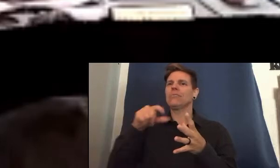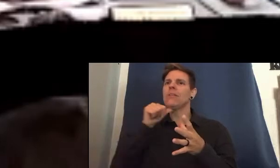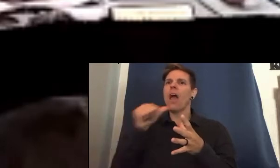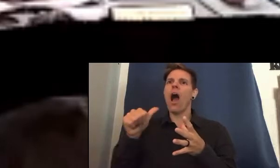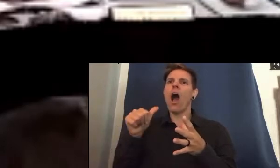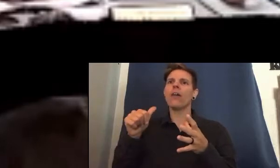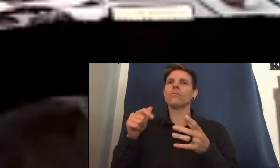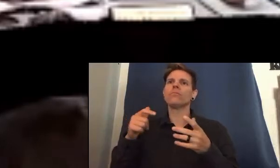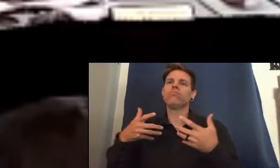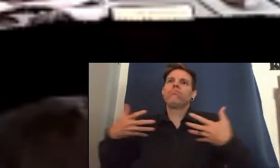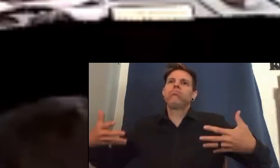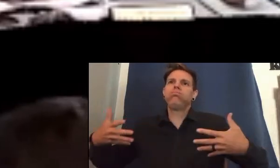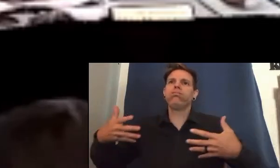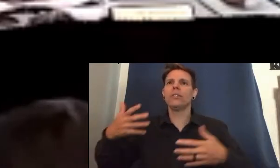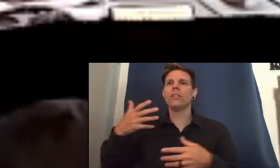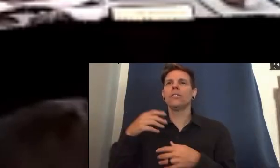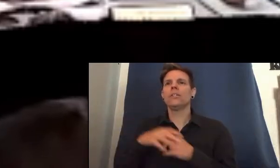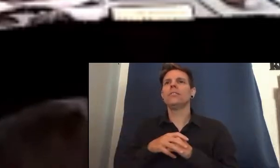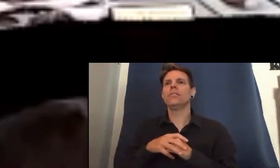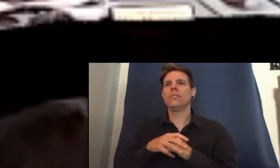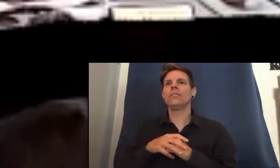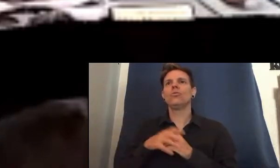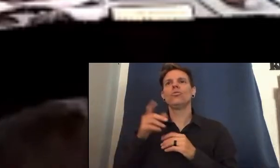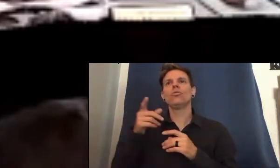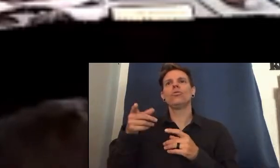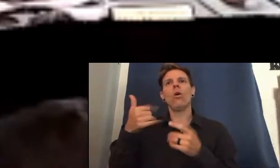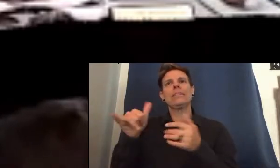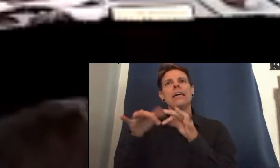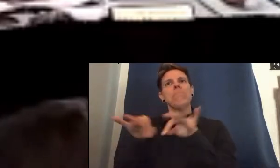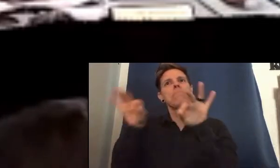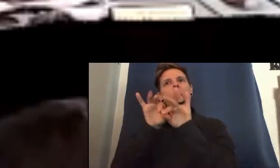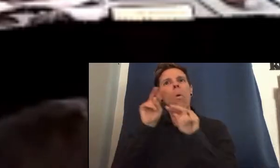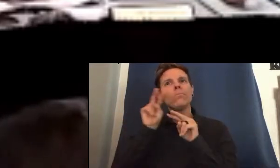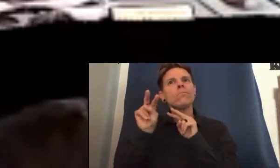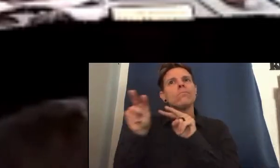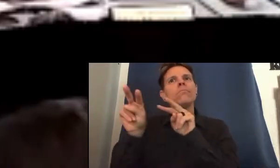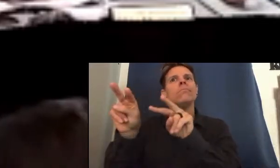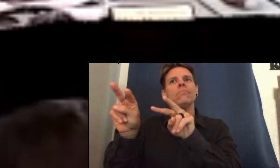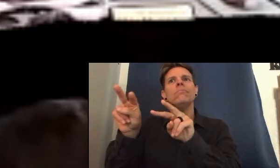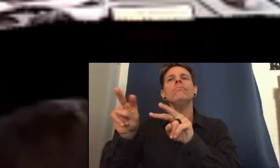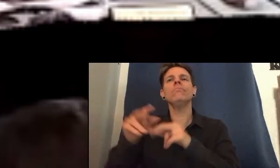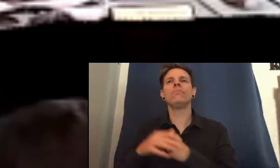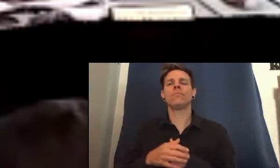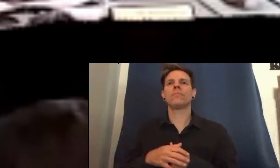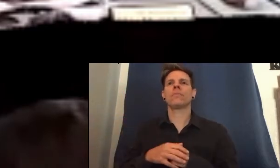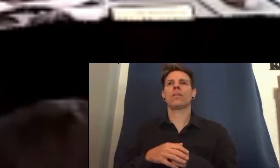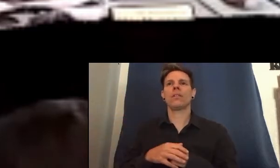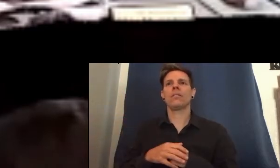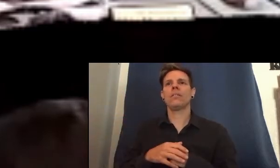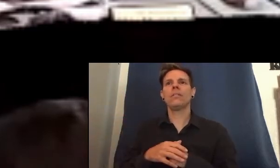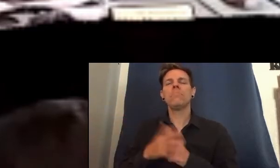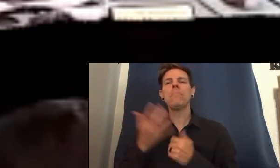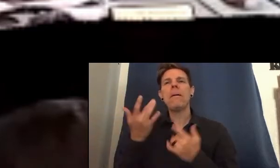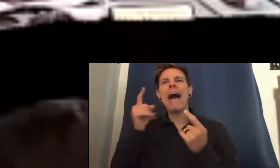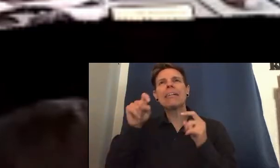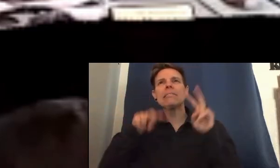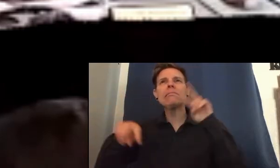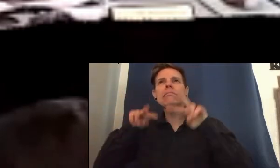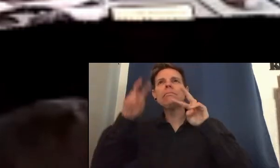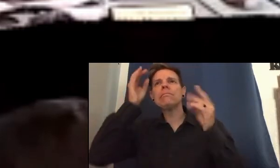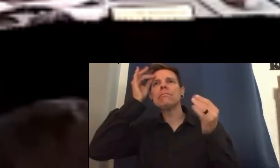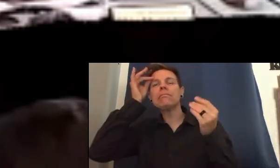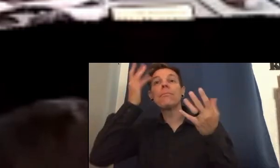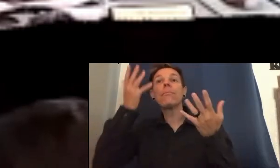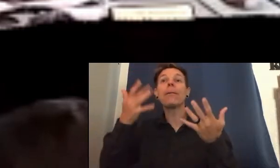predominant. But there are other factors that come in. So you might consider like pregnancy at the point of